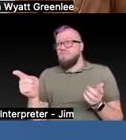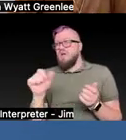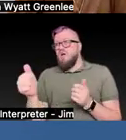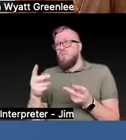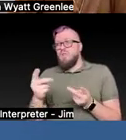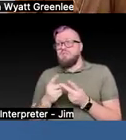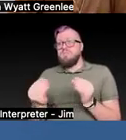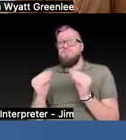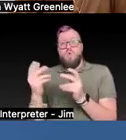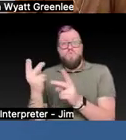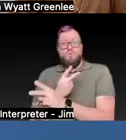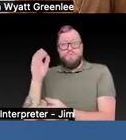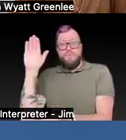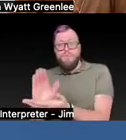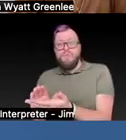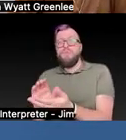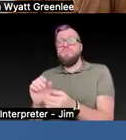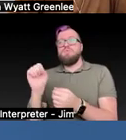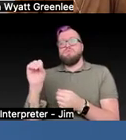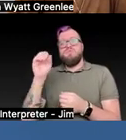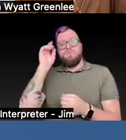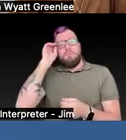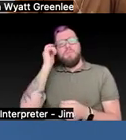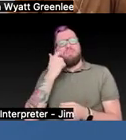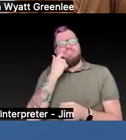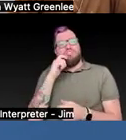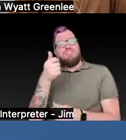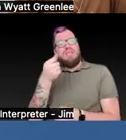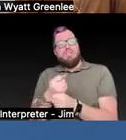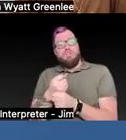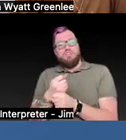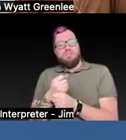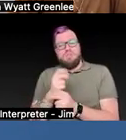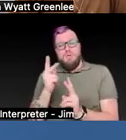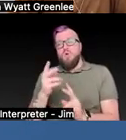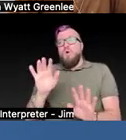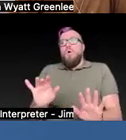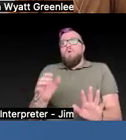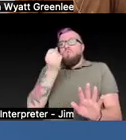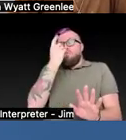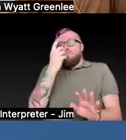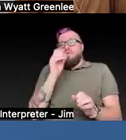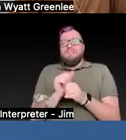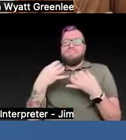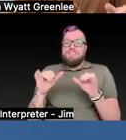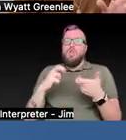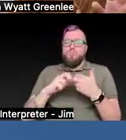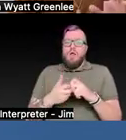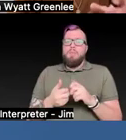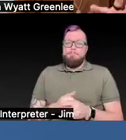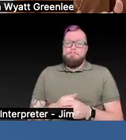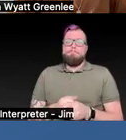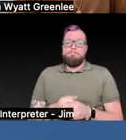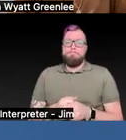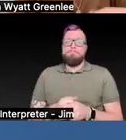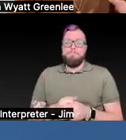in the last couple of years, in the last 10 years or so, as people become aware of it, they're still it's still a real problem. And there are a